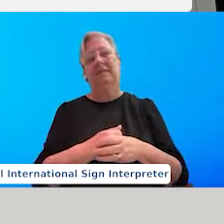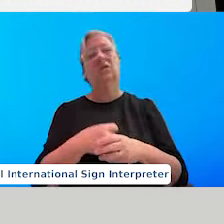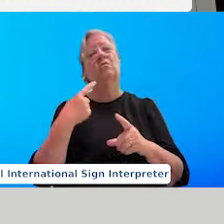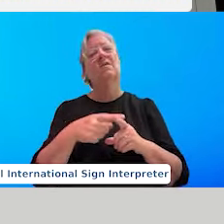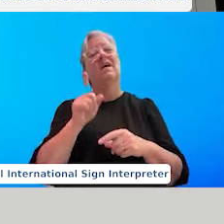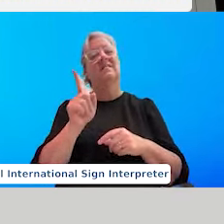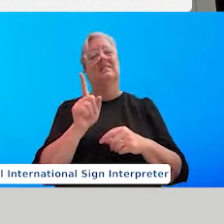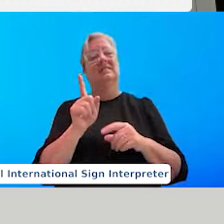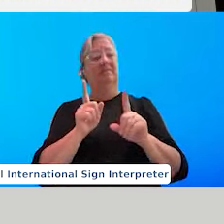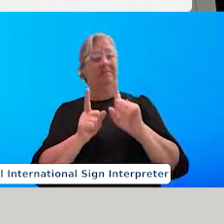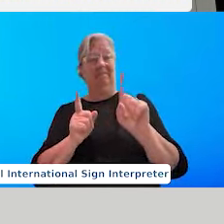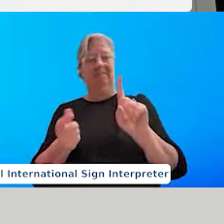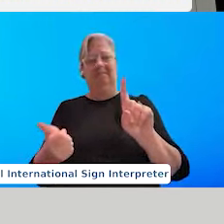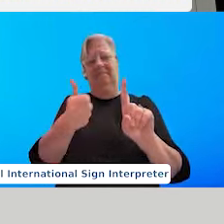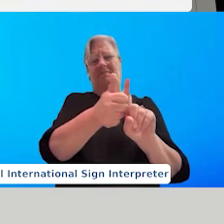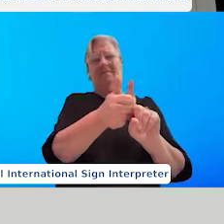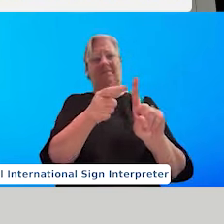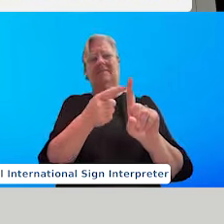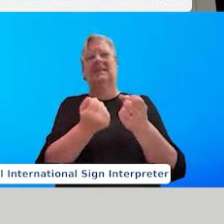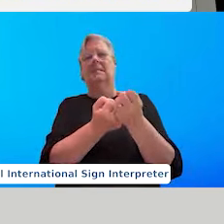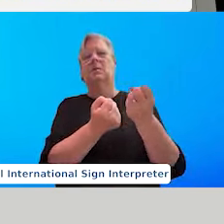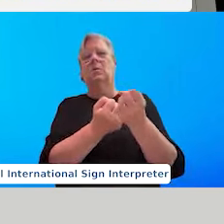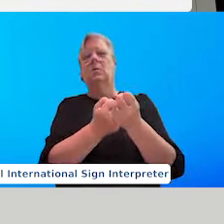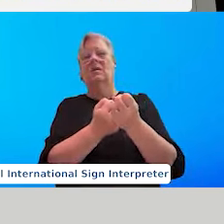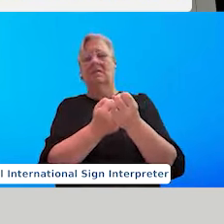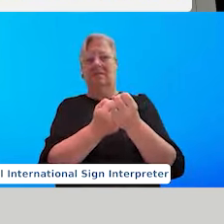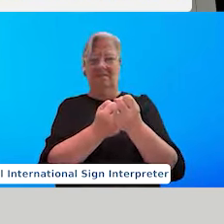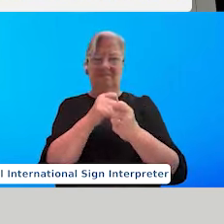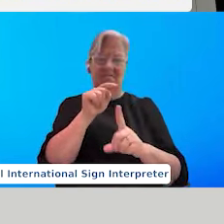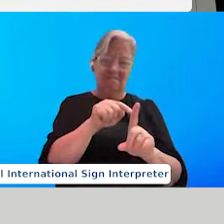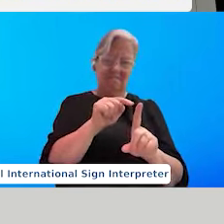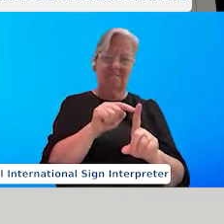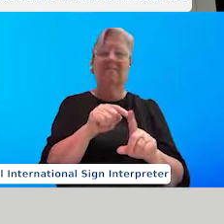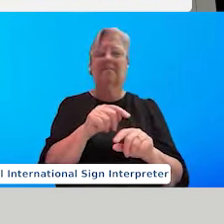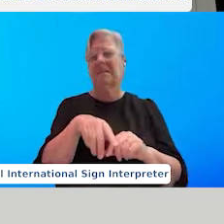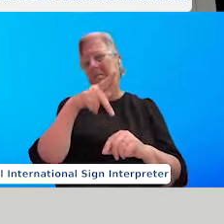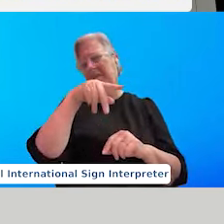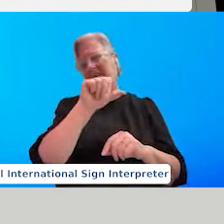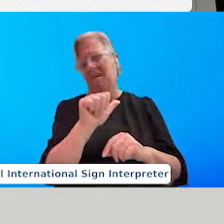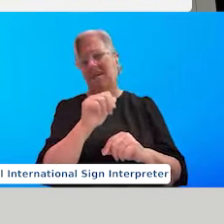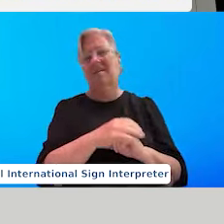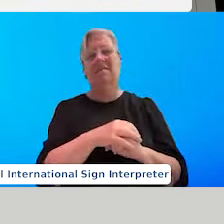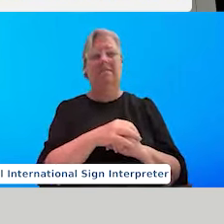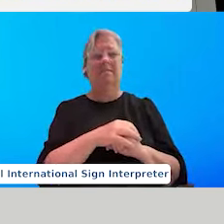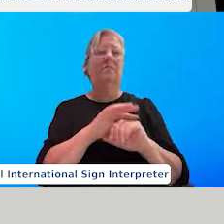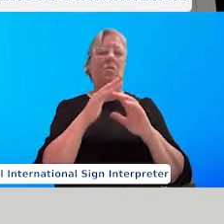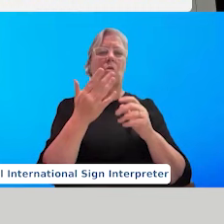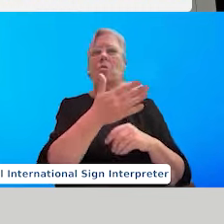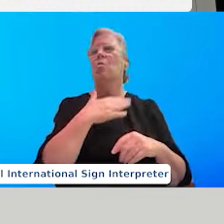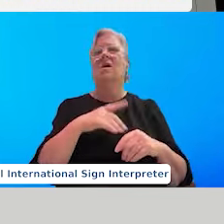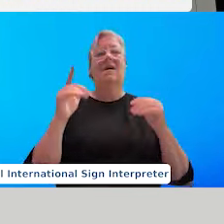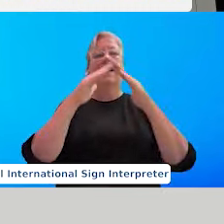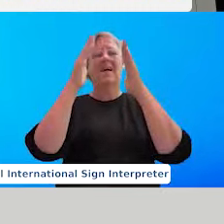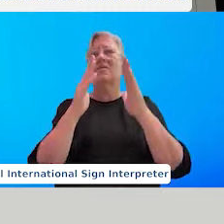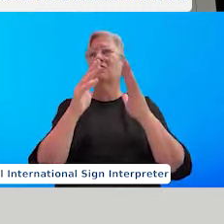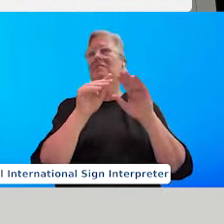the court. They of course come with some expenses. We support for that, but of course it need to be getting into